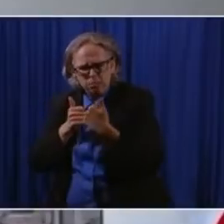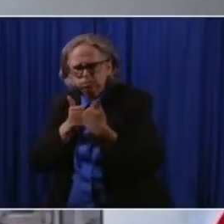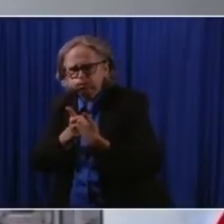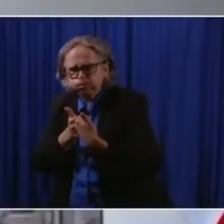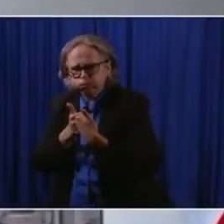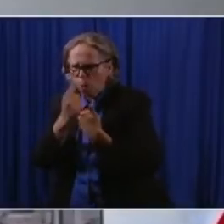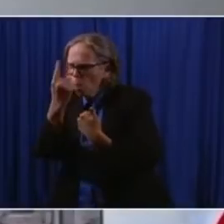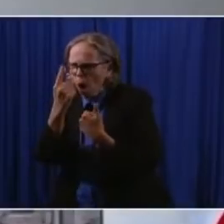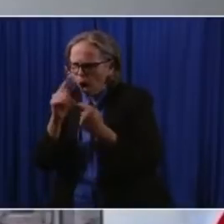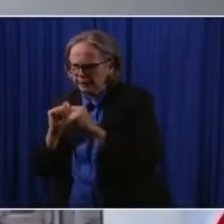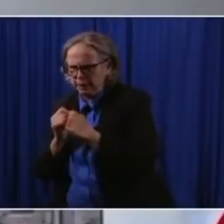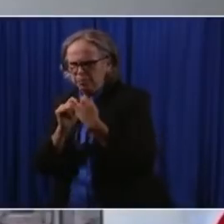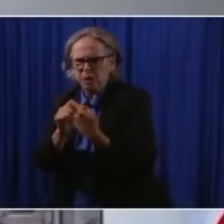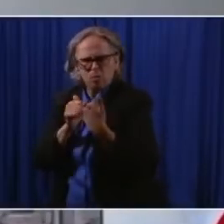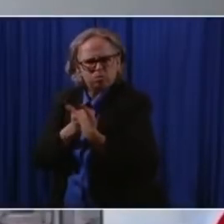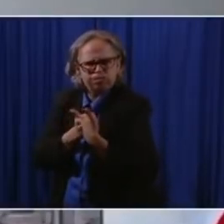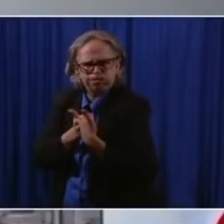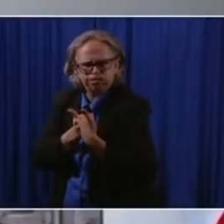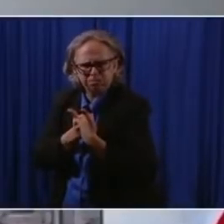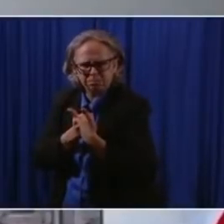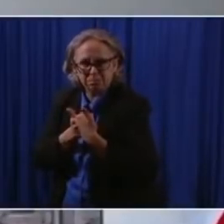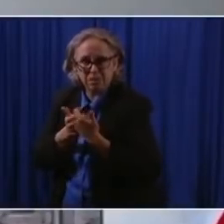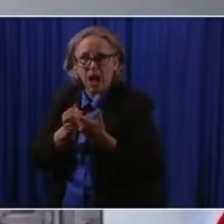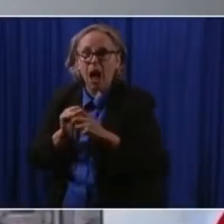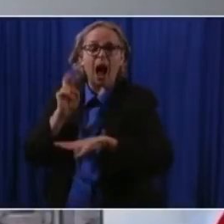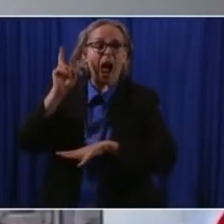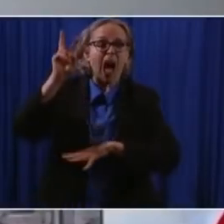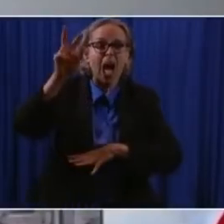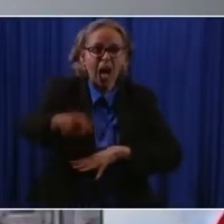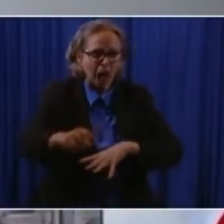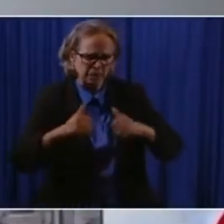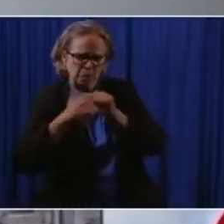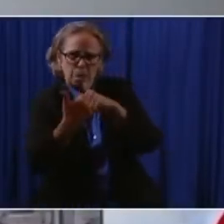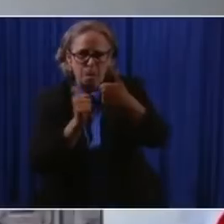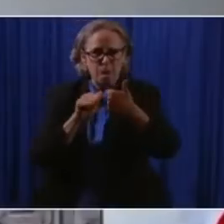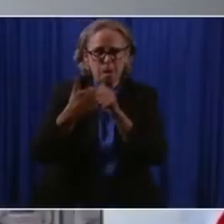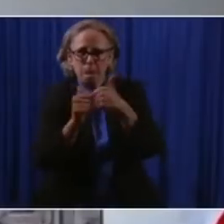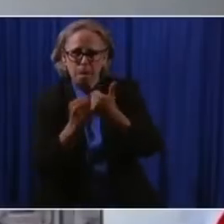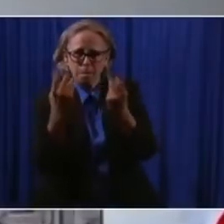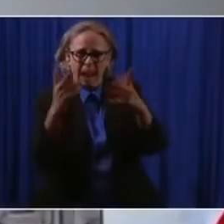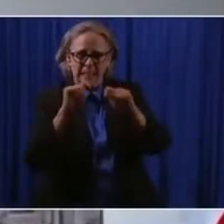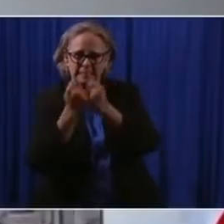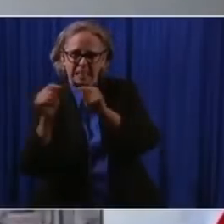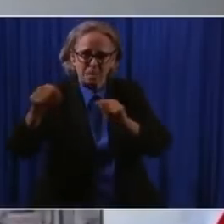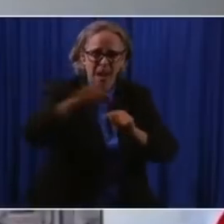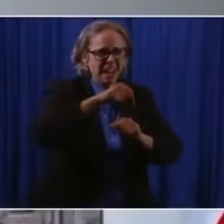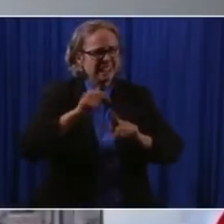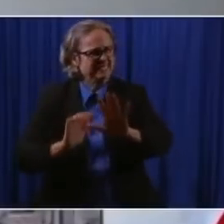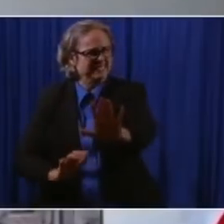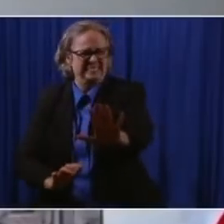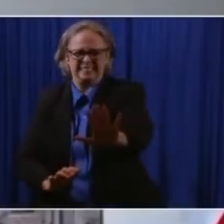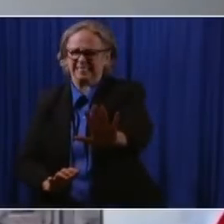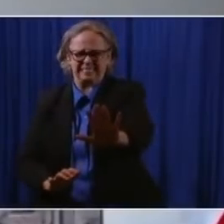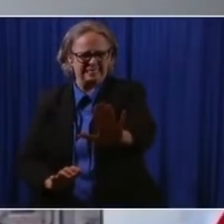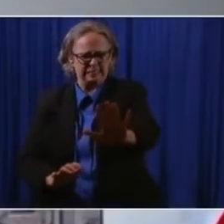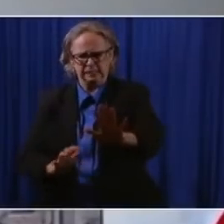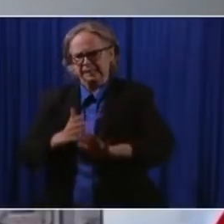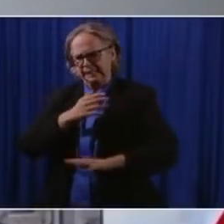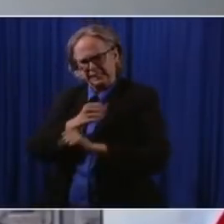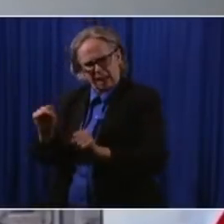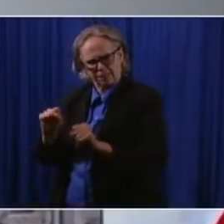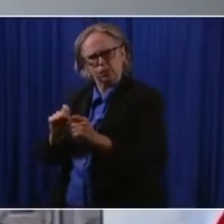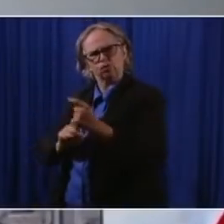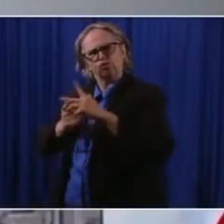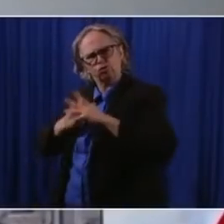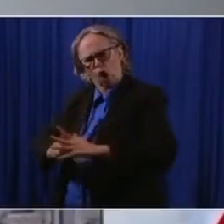well, so that we can learn and build confidence before we consider any larger kind of events. I think that there's general consensus among the people